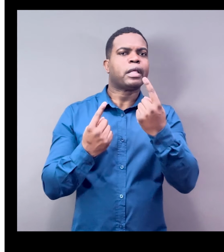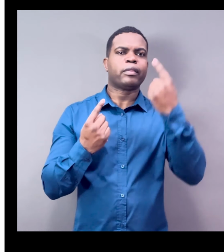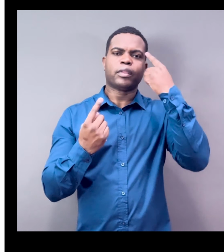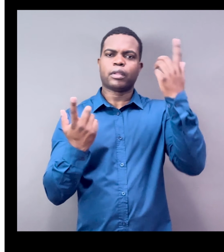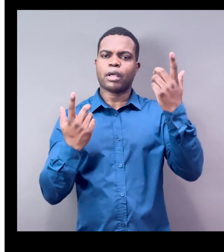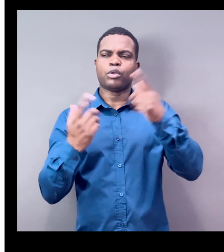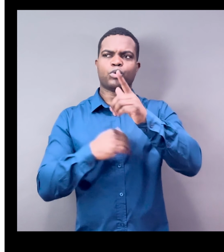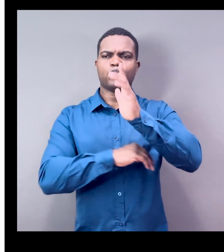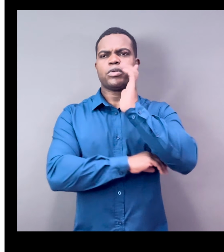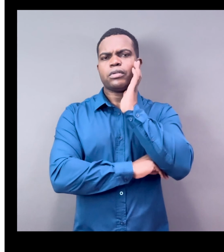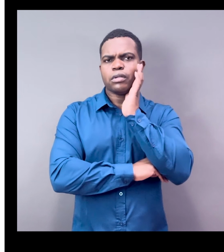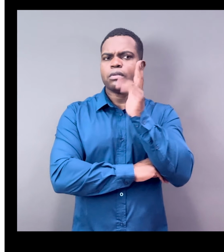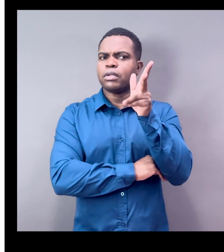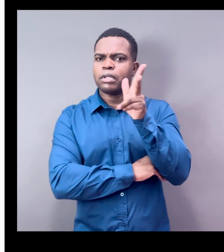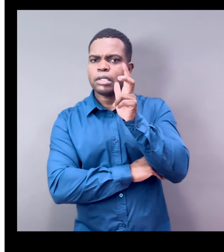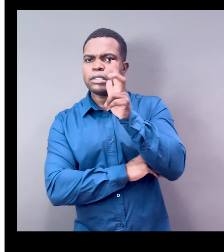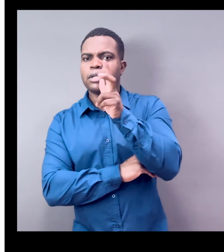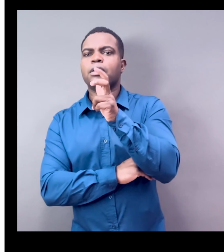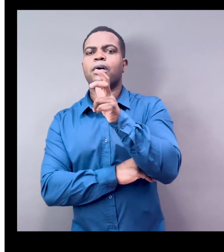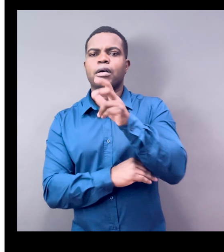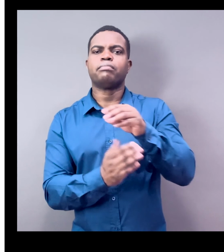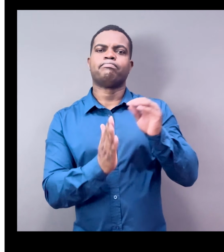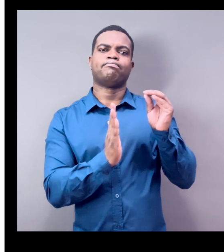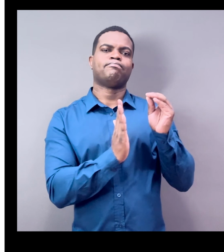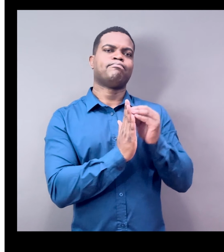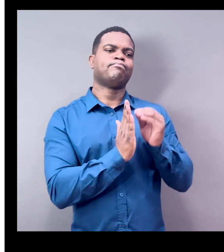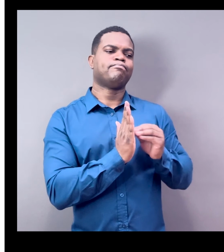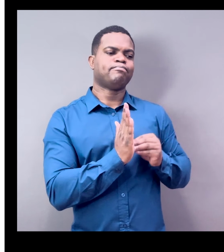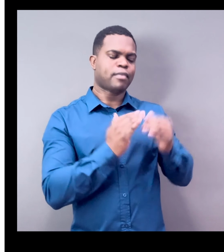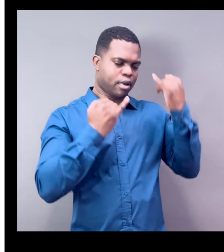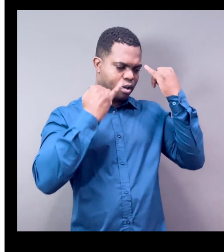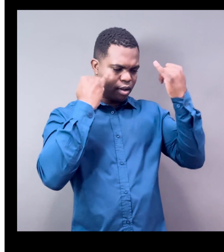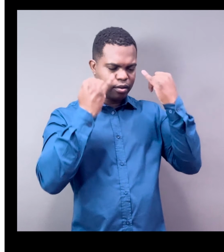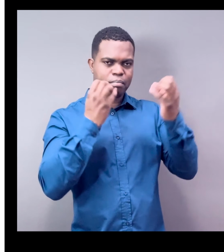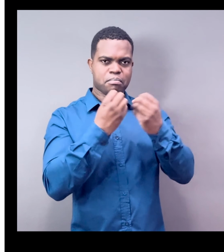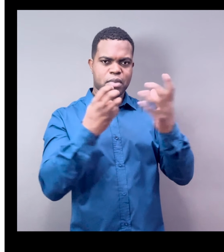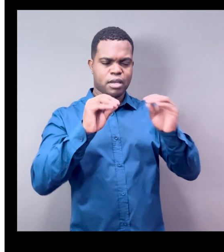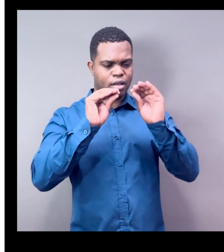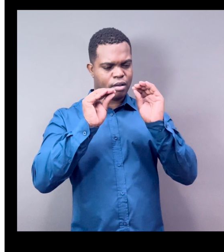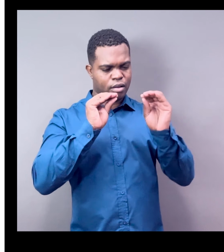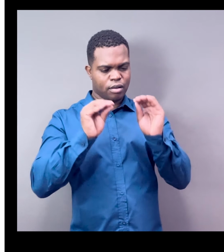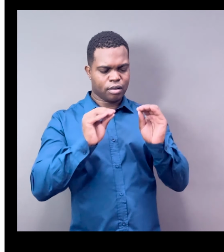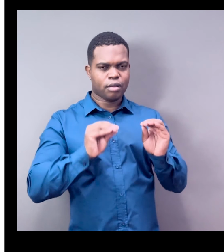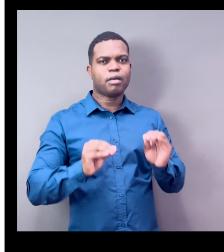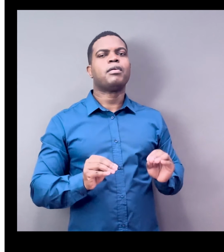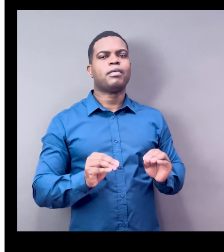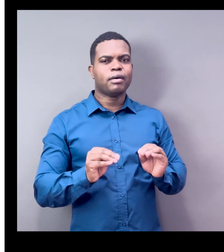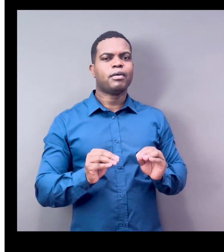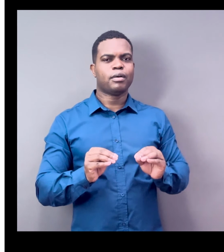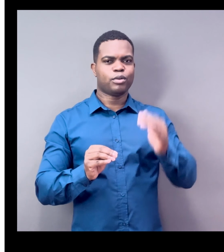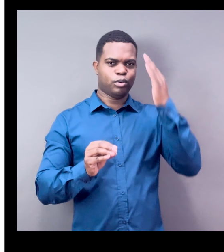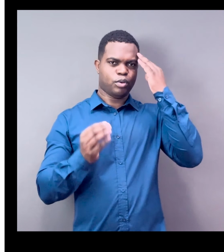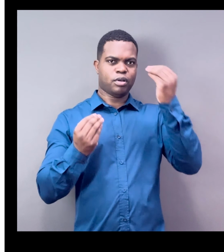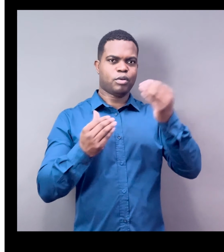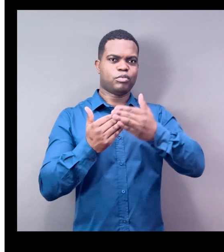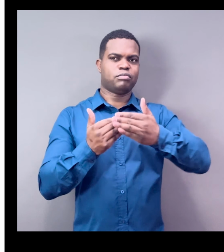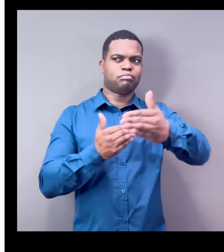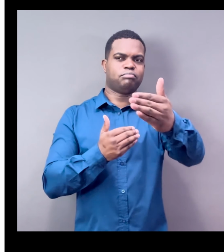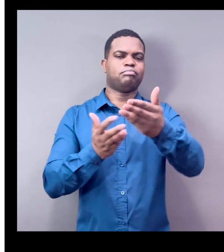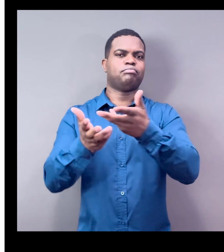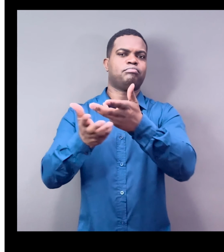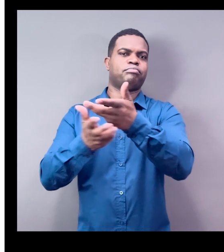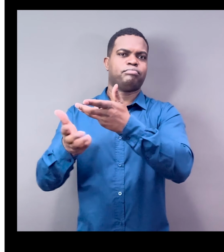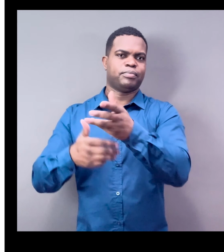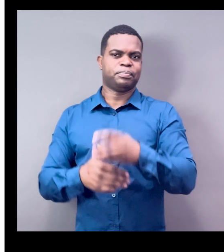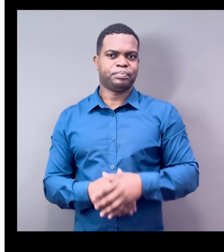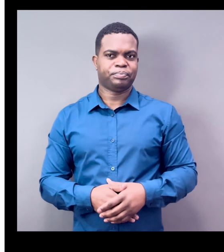gather people and you get to talk to them, and from there you get to gather insights from whatever